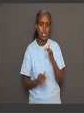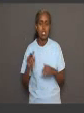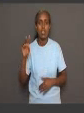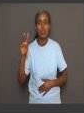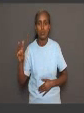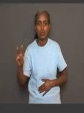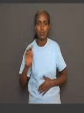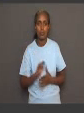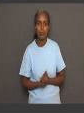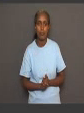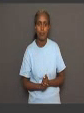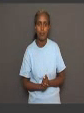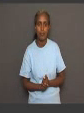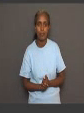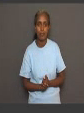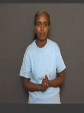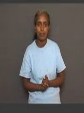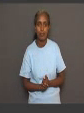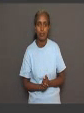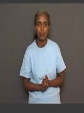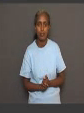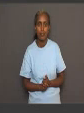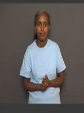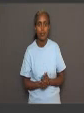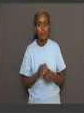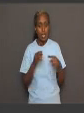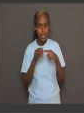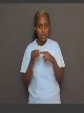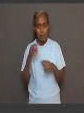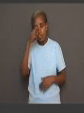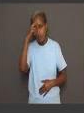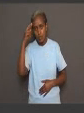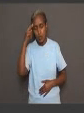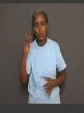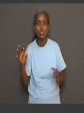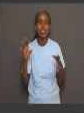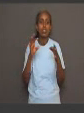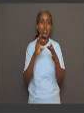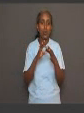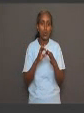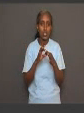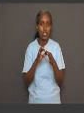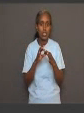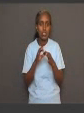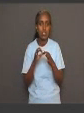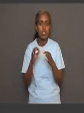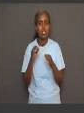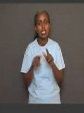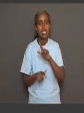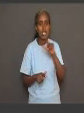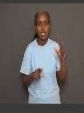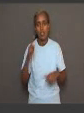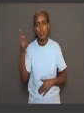2. As such, because the coordinate is within the left